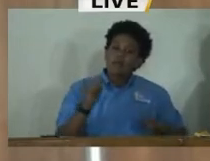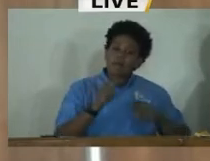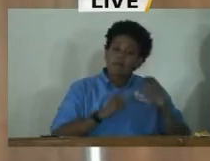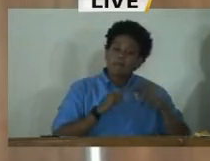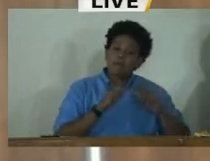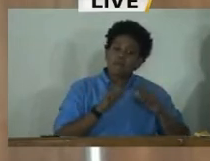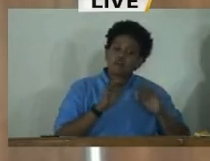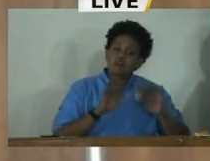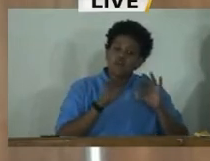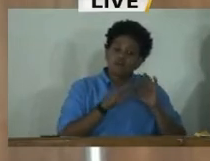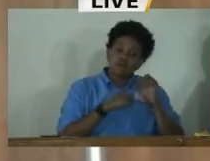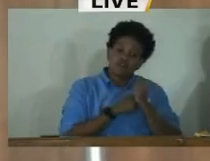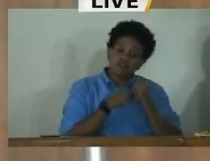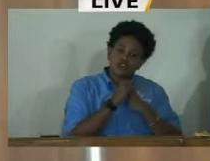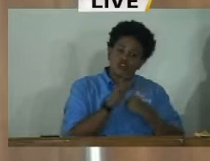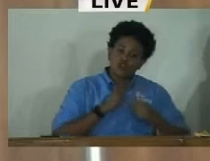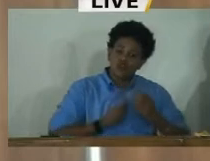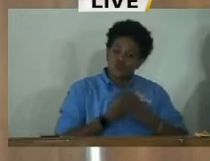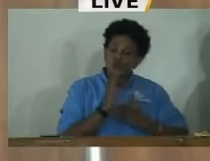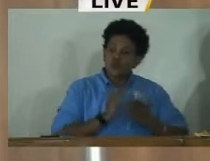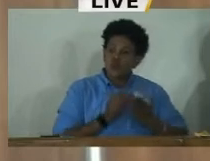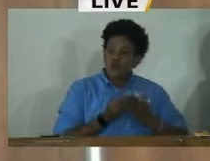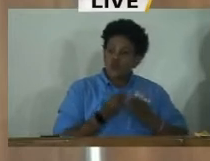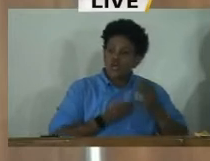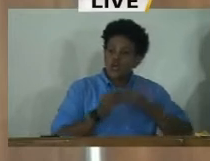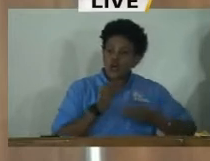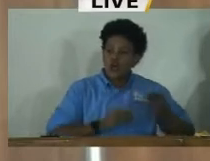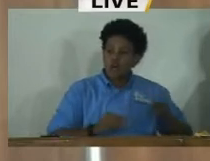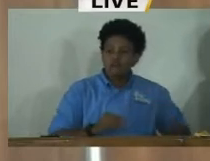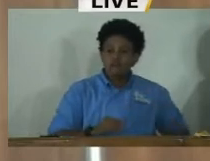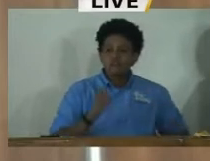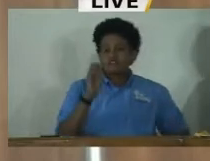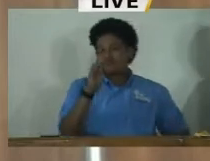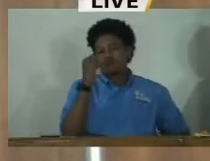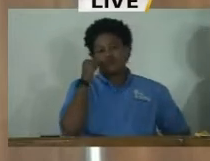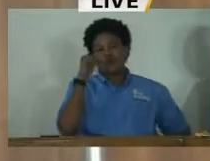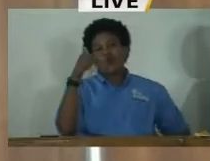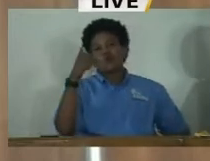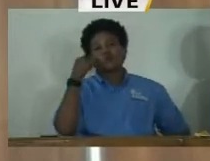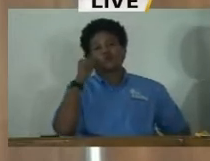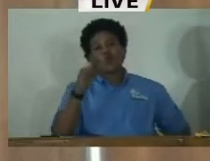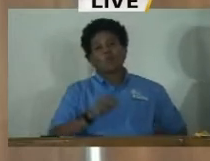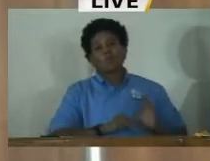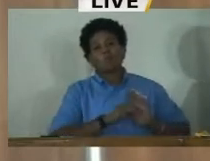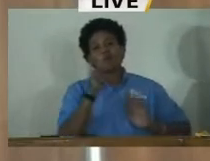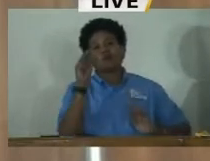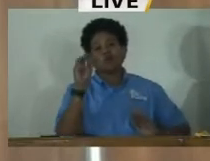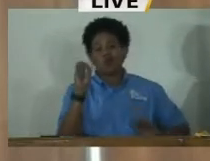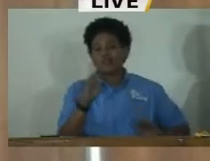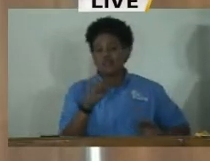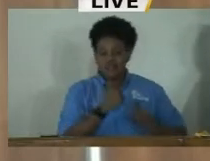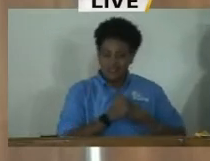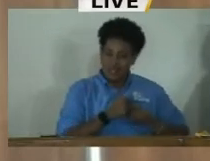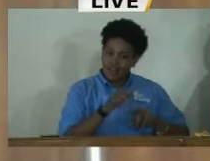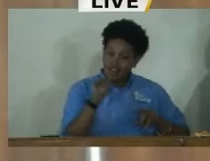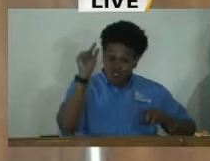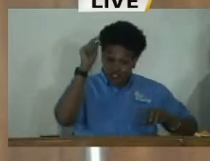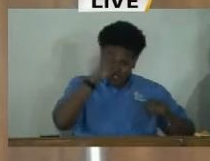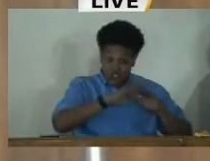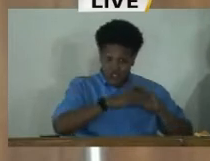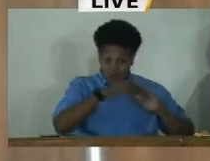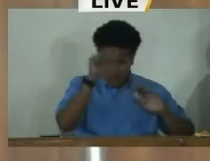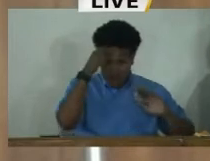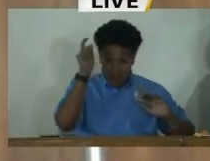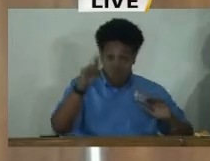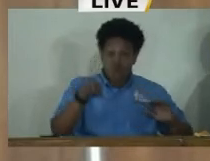critical infrastructure to grow our economy. The Jamaican government should not just operate their policy, but